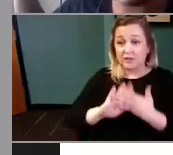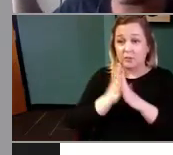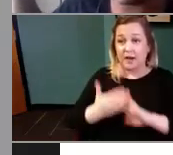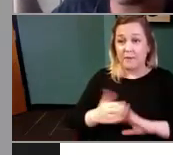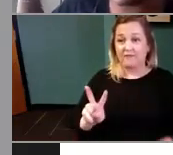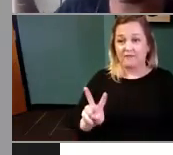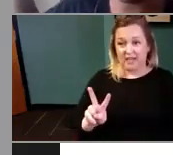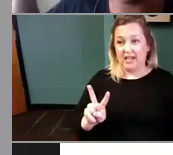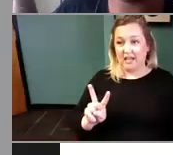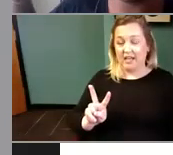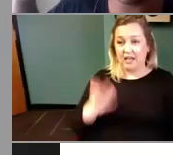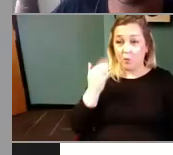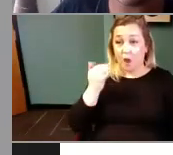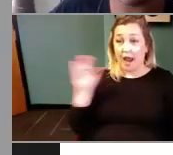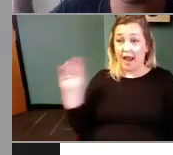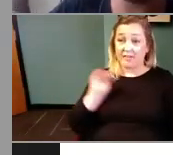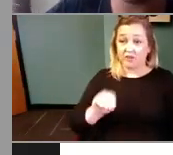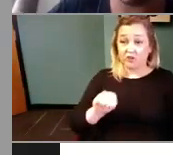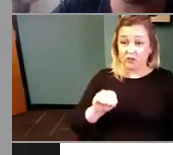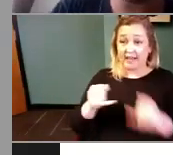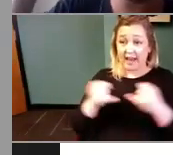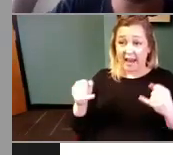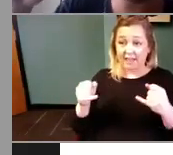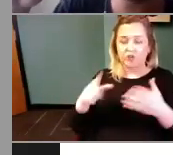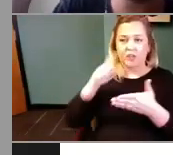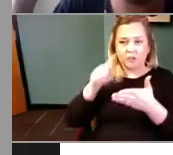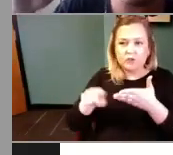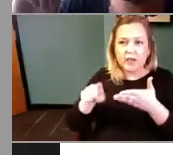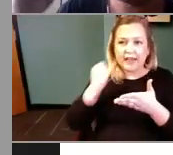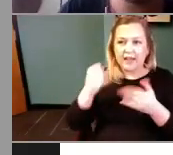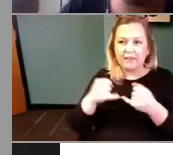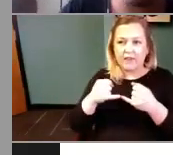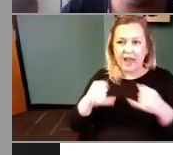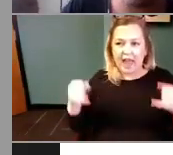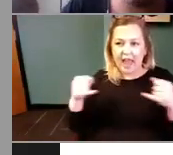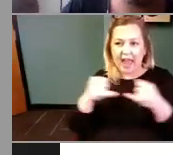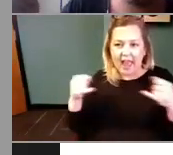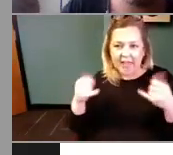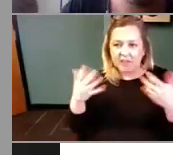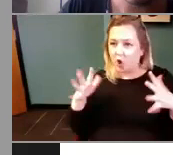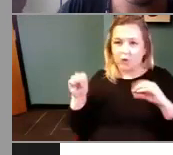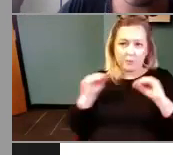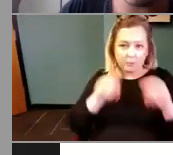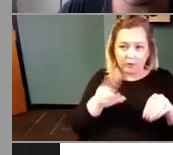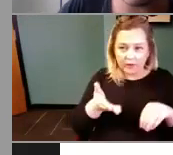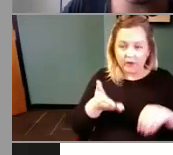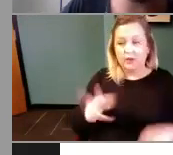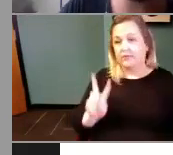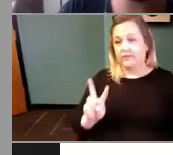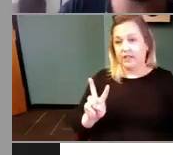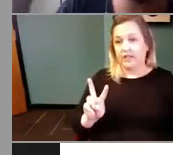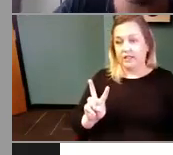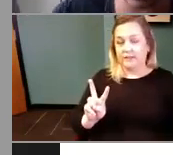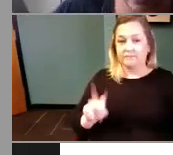inserting an edge and checking if an edge is already visited or already inserted into the list is V, right? And then essentially